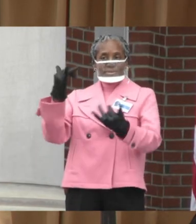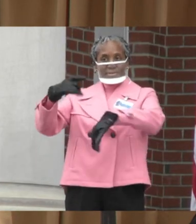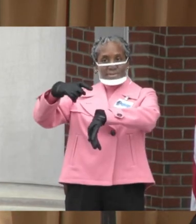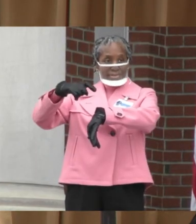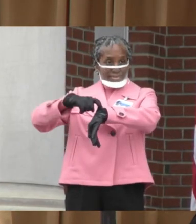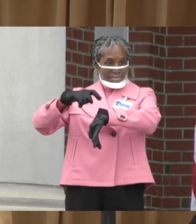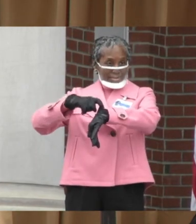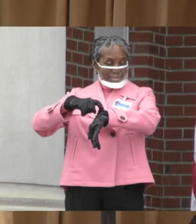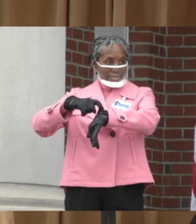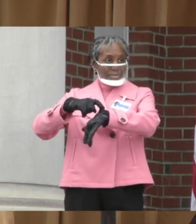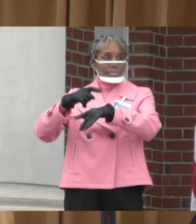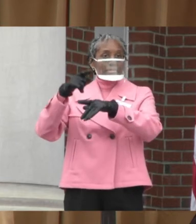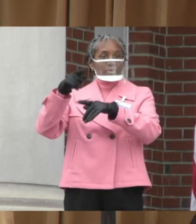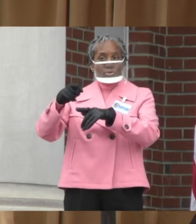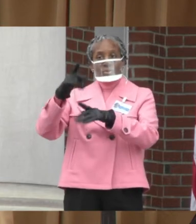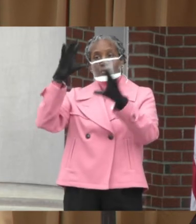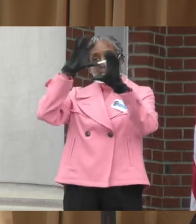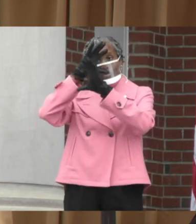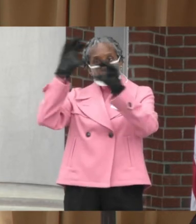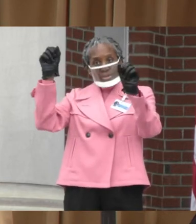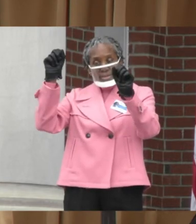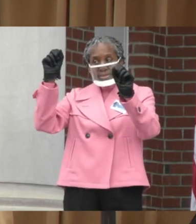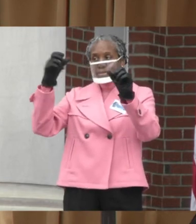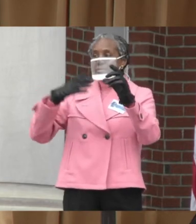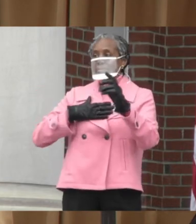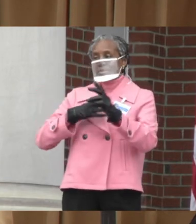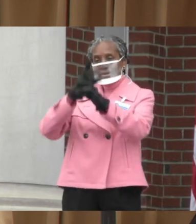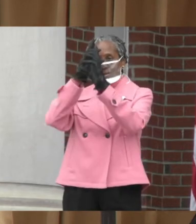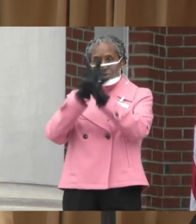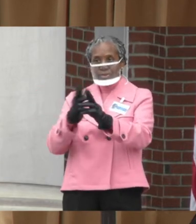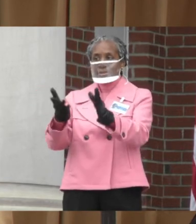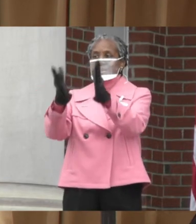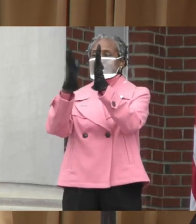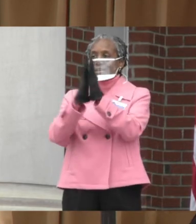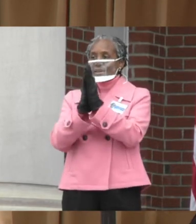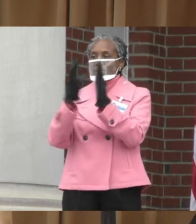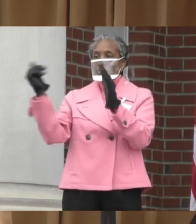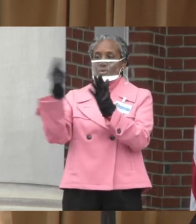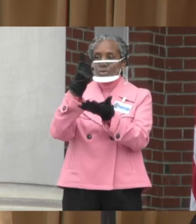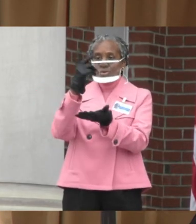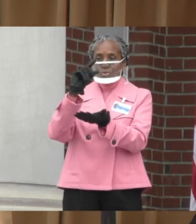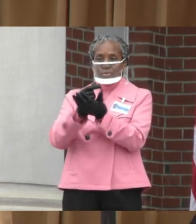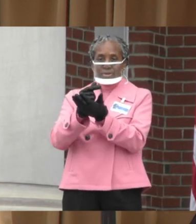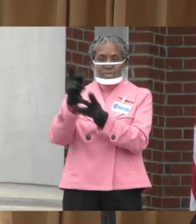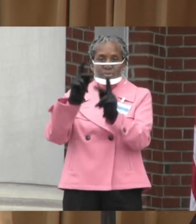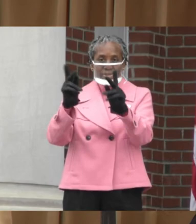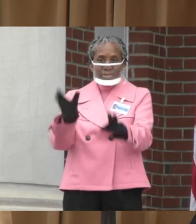time, as your president, it is my distinct honor to ask the graduates to please rise.